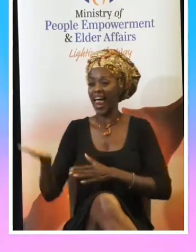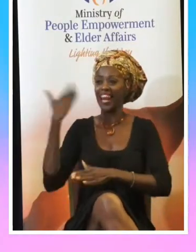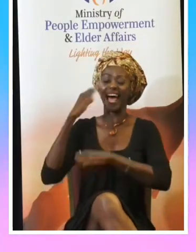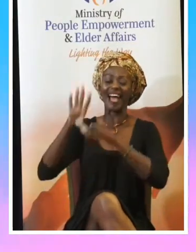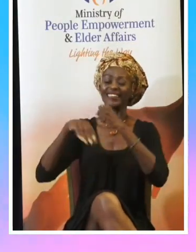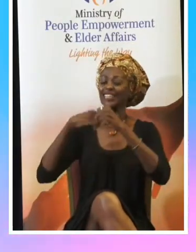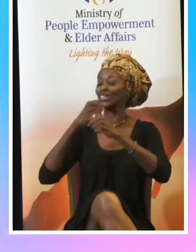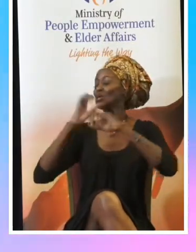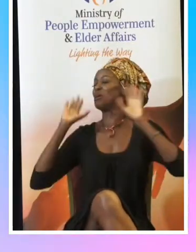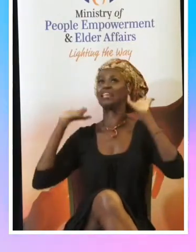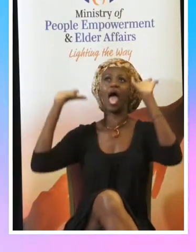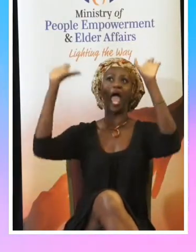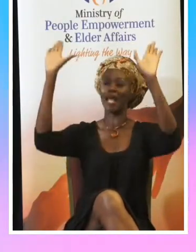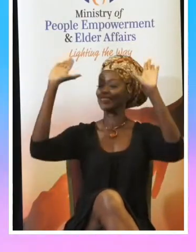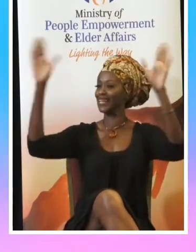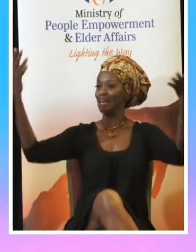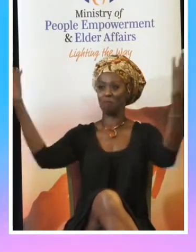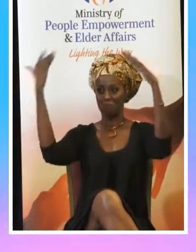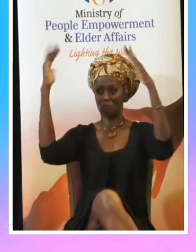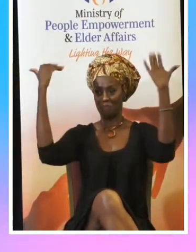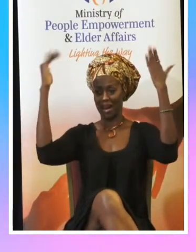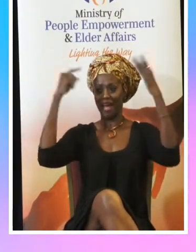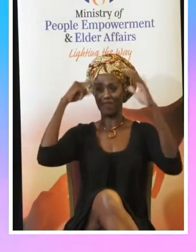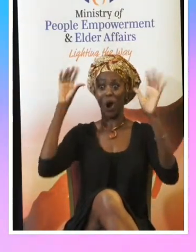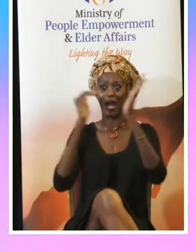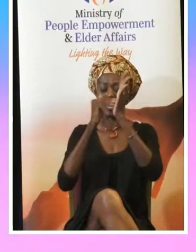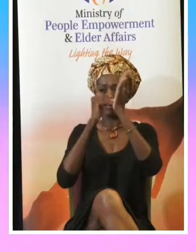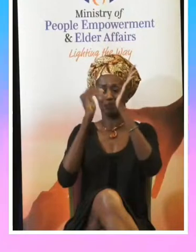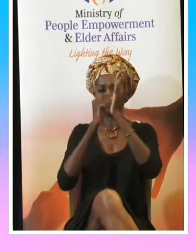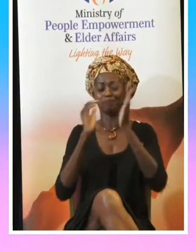year. In fact, give her a round of applause for last year's work.